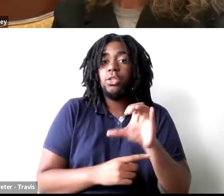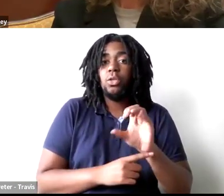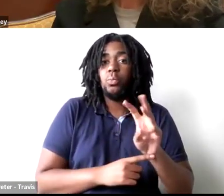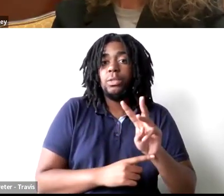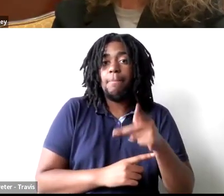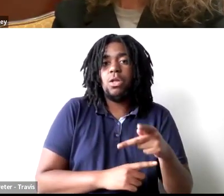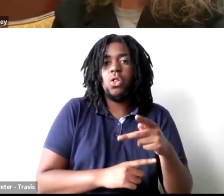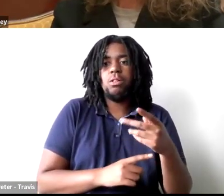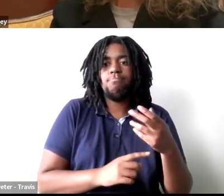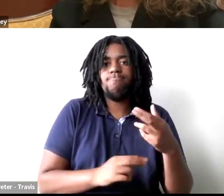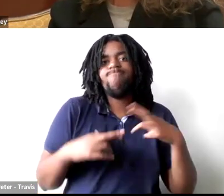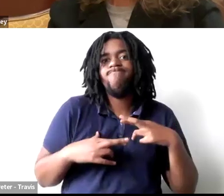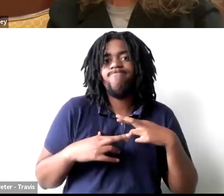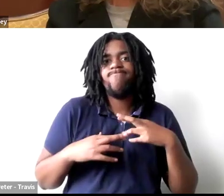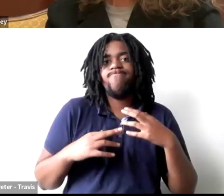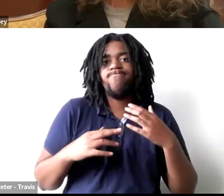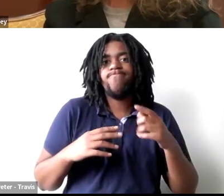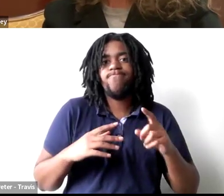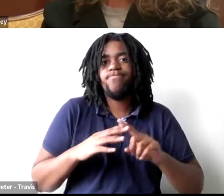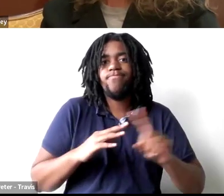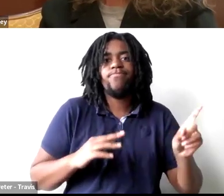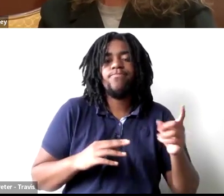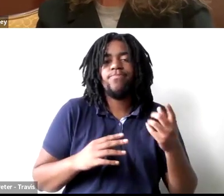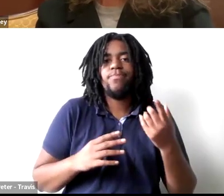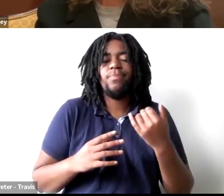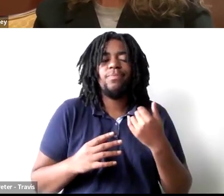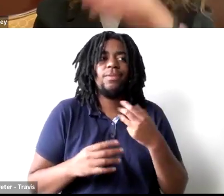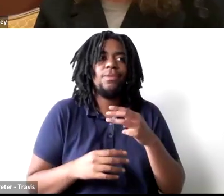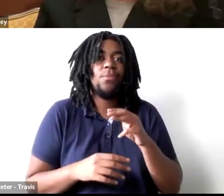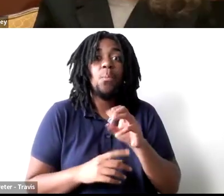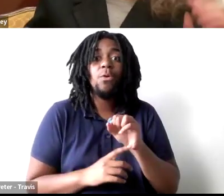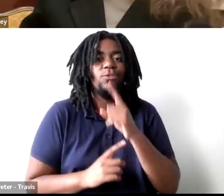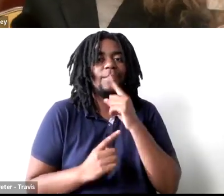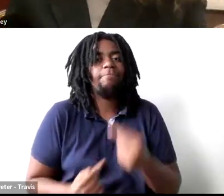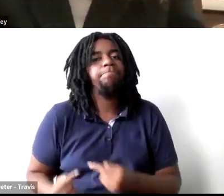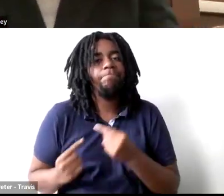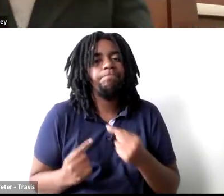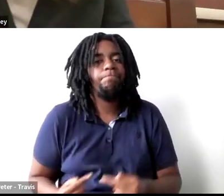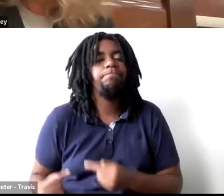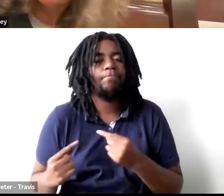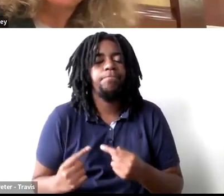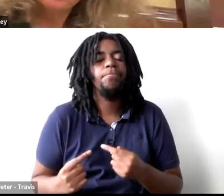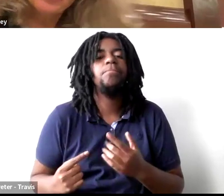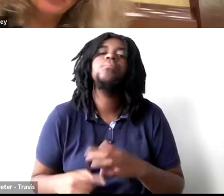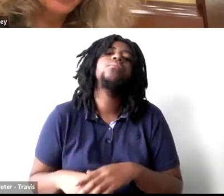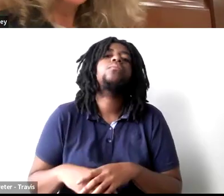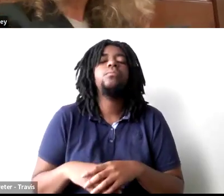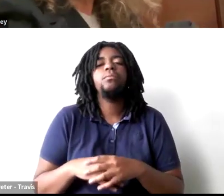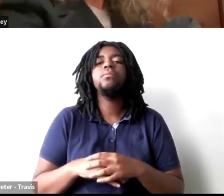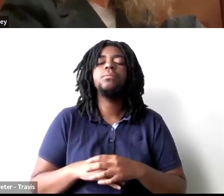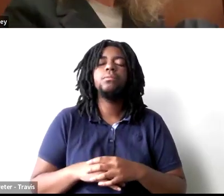basis became more difficult. I think you have to look at Moses, these references to